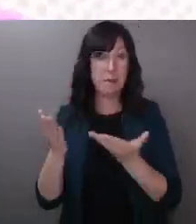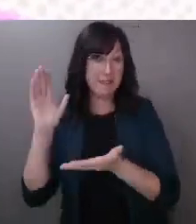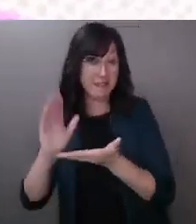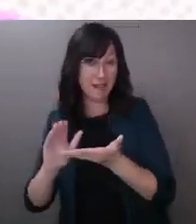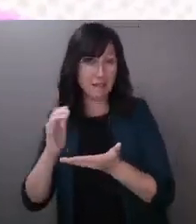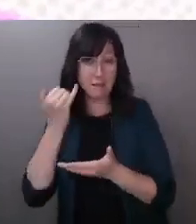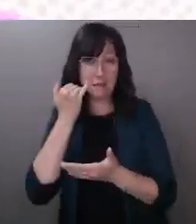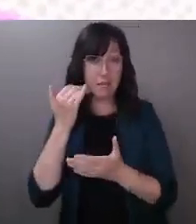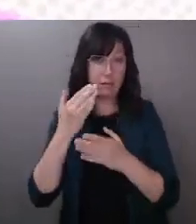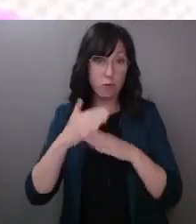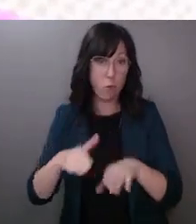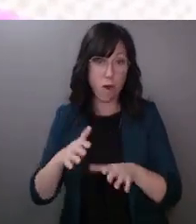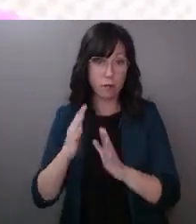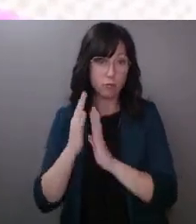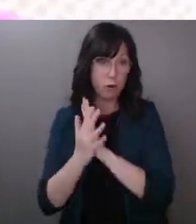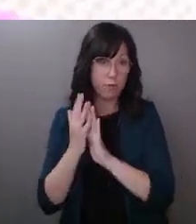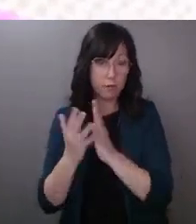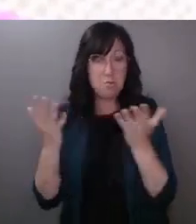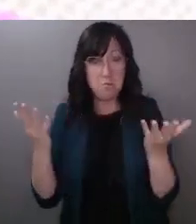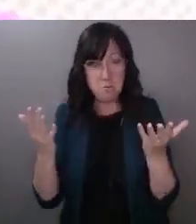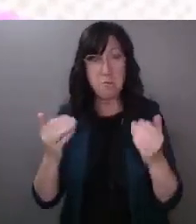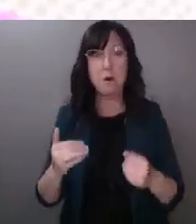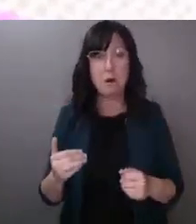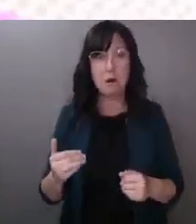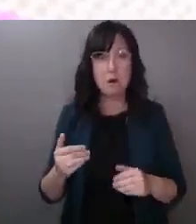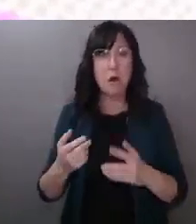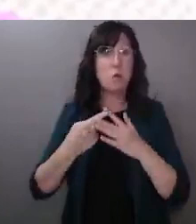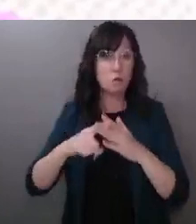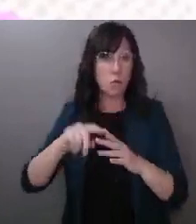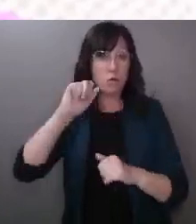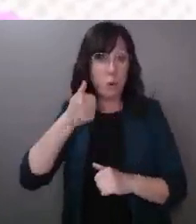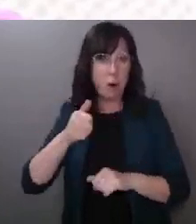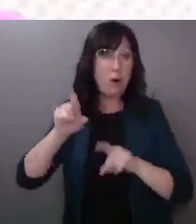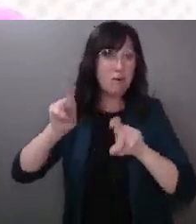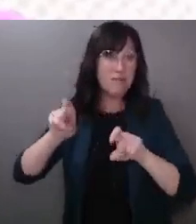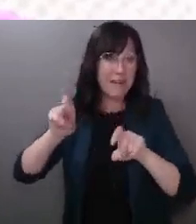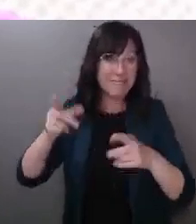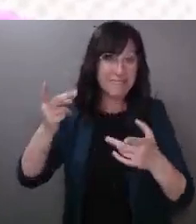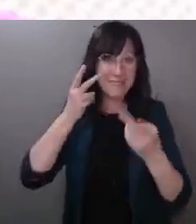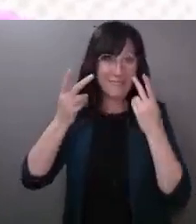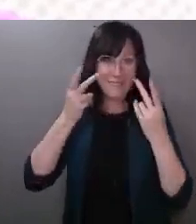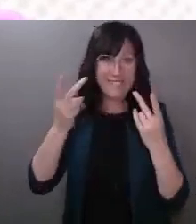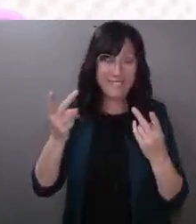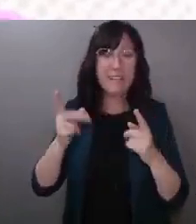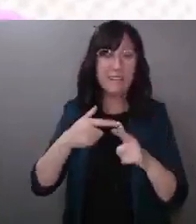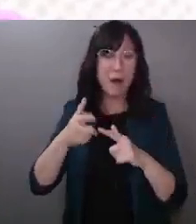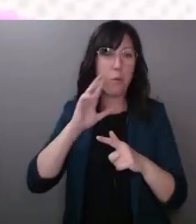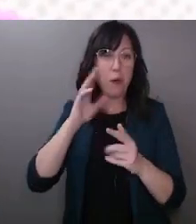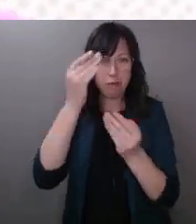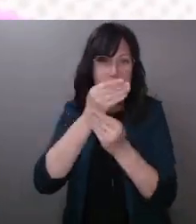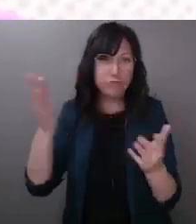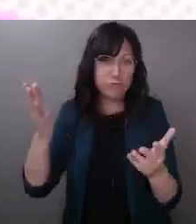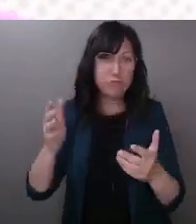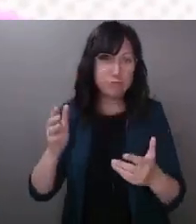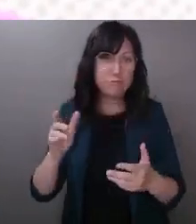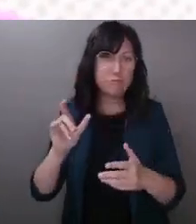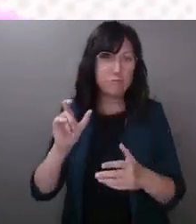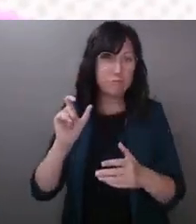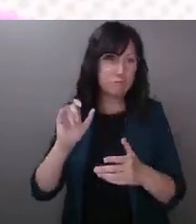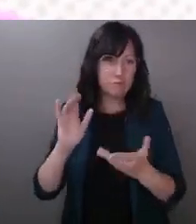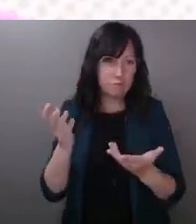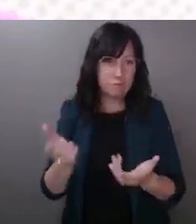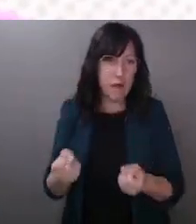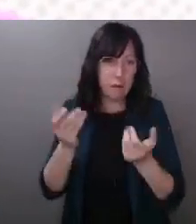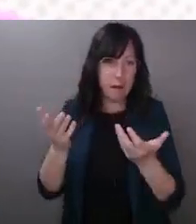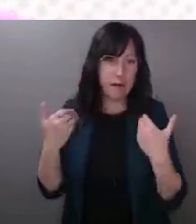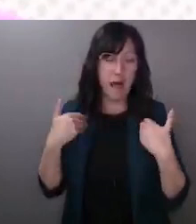so good now. We'll test it tomorrow, and we will be able to share with you for sure the result. But it's a very,